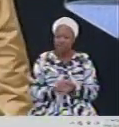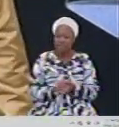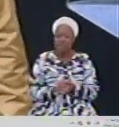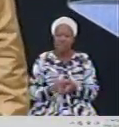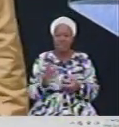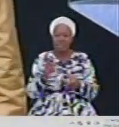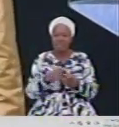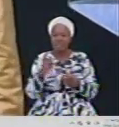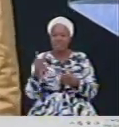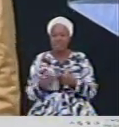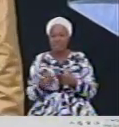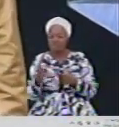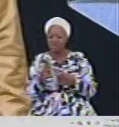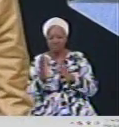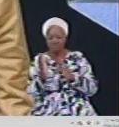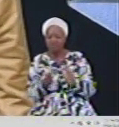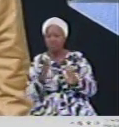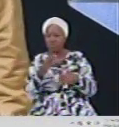dealt with the